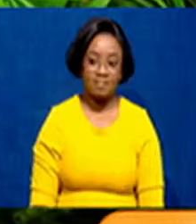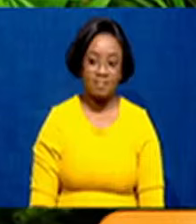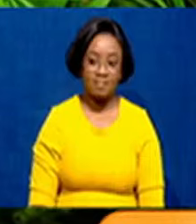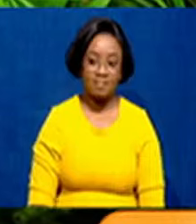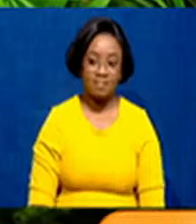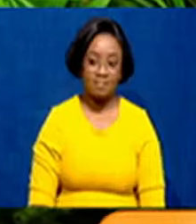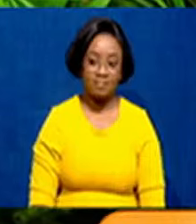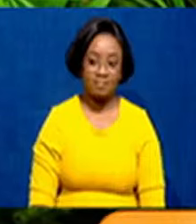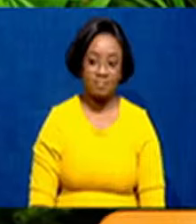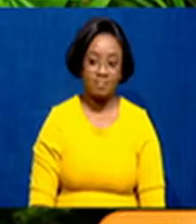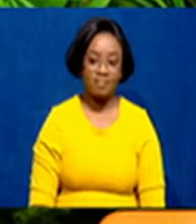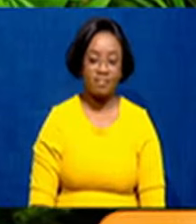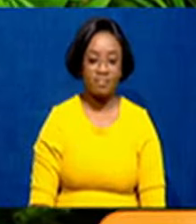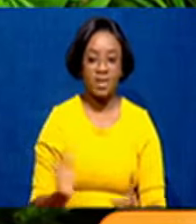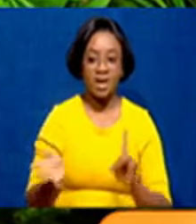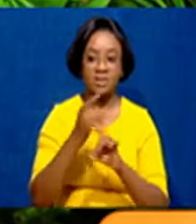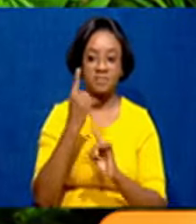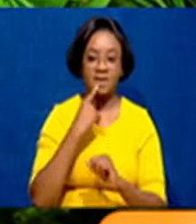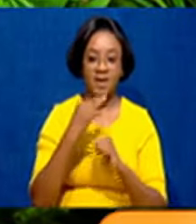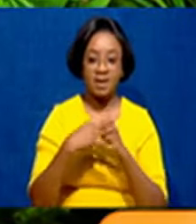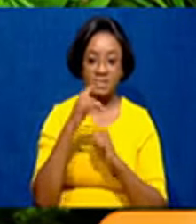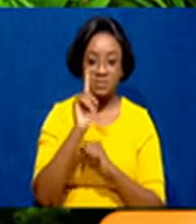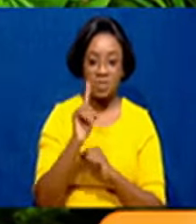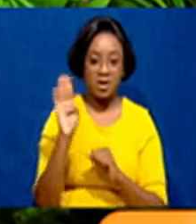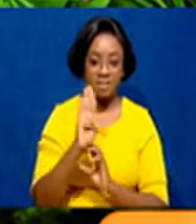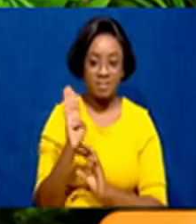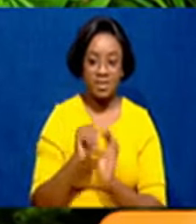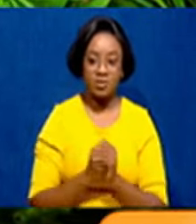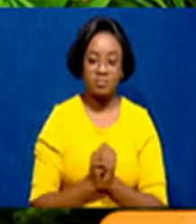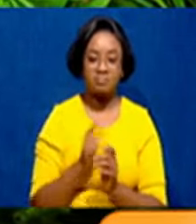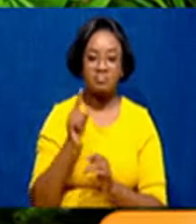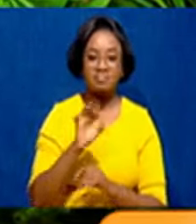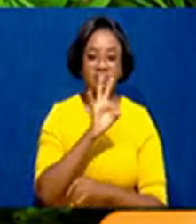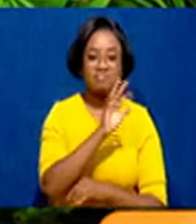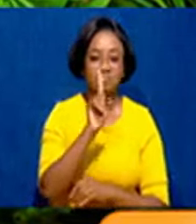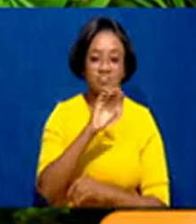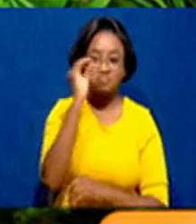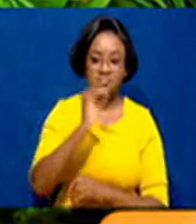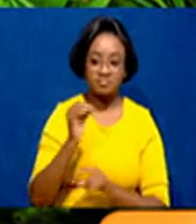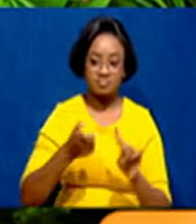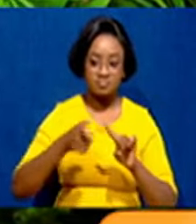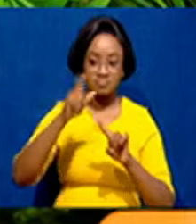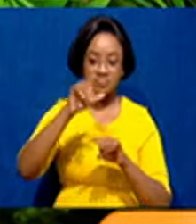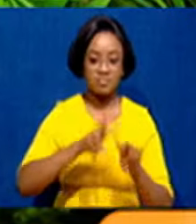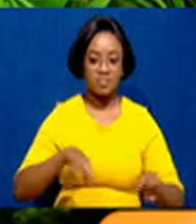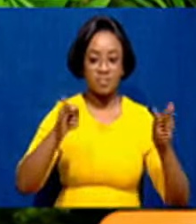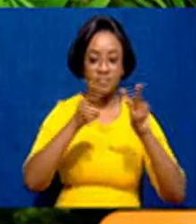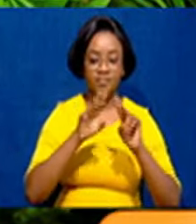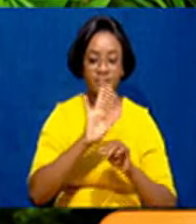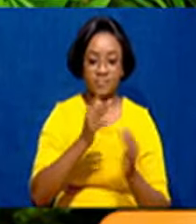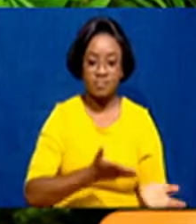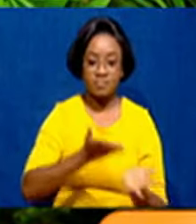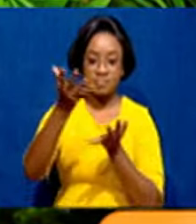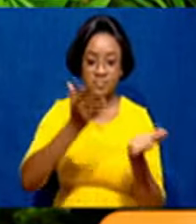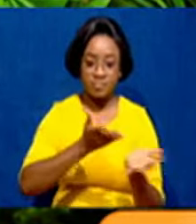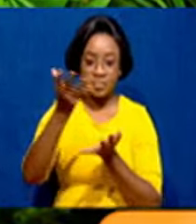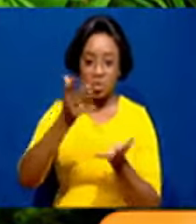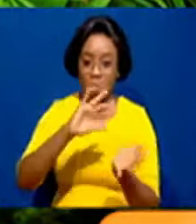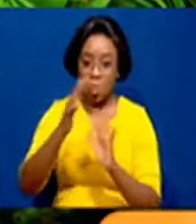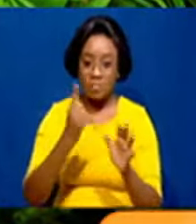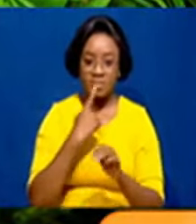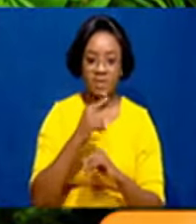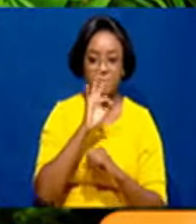181 billion shillings. This represents a 31% rise in value of exports when compared to